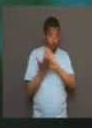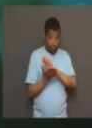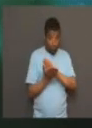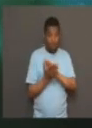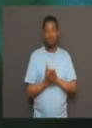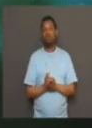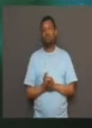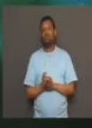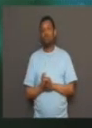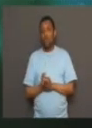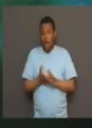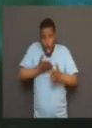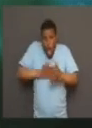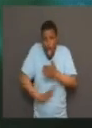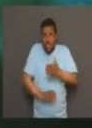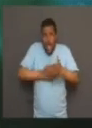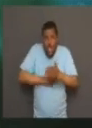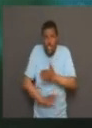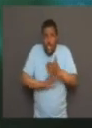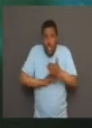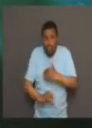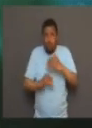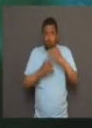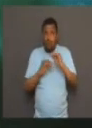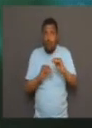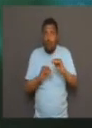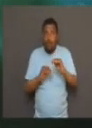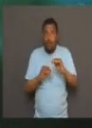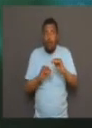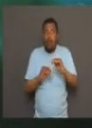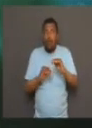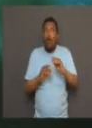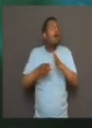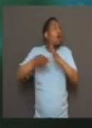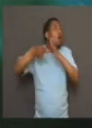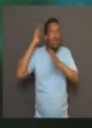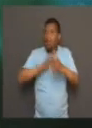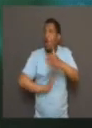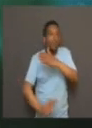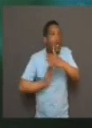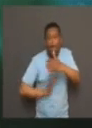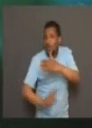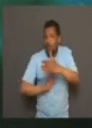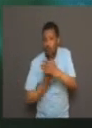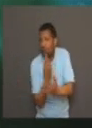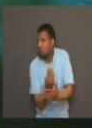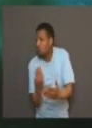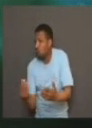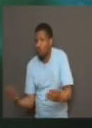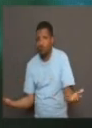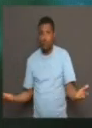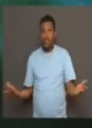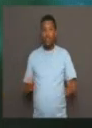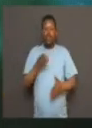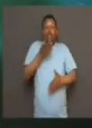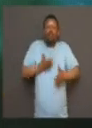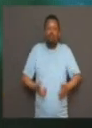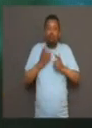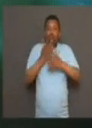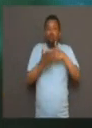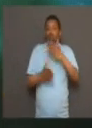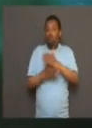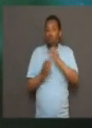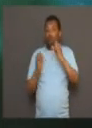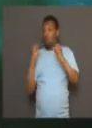However, birth rates are nearly always high, where the standard of living